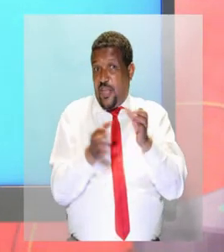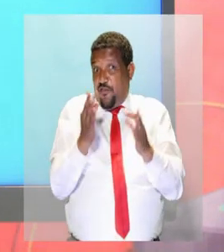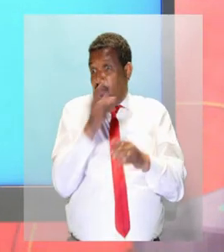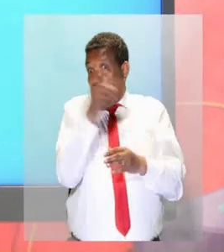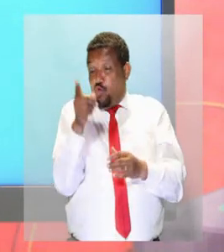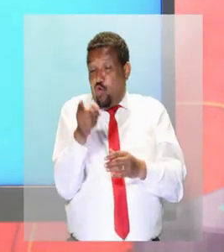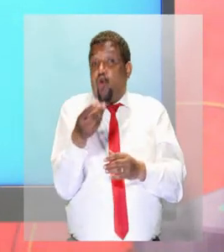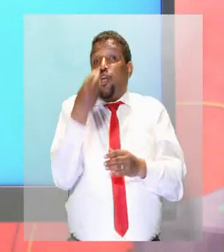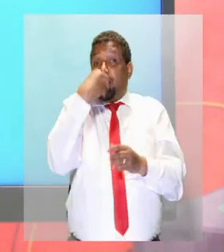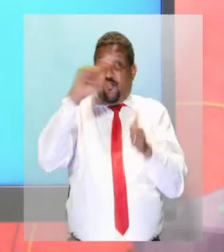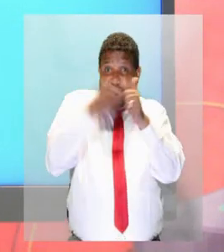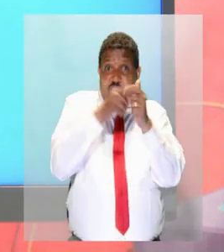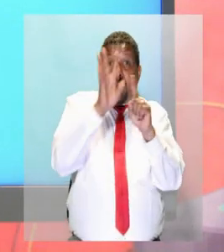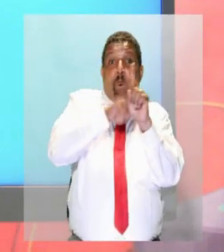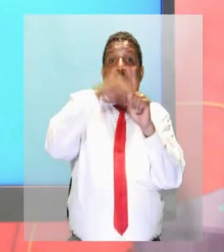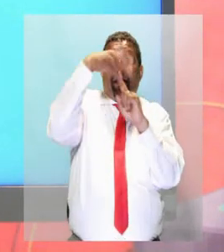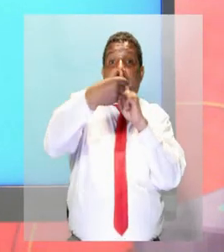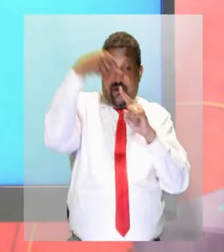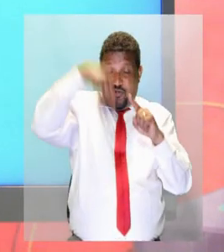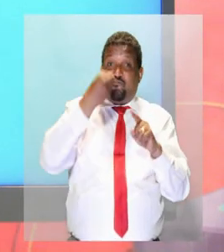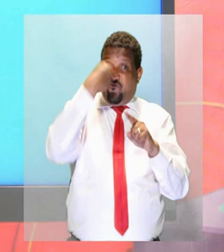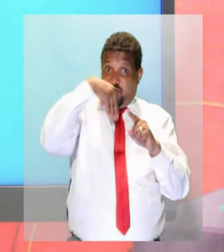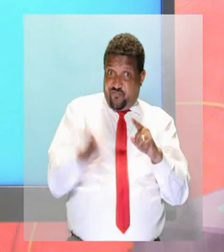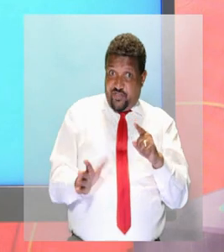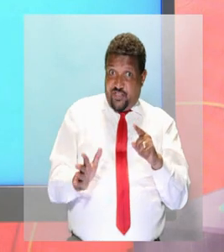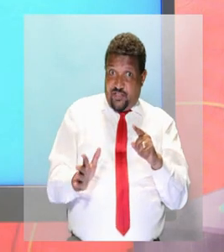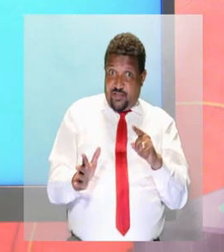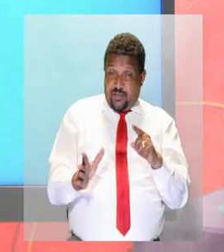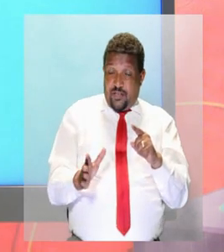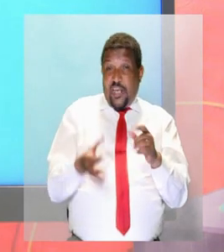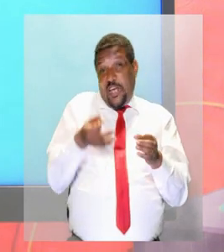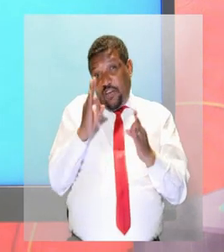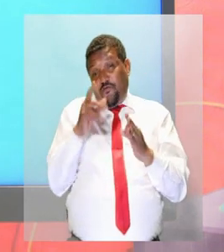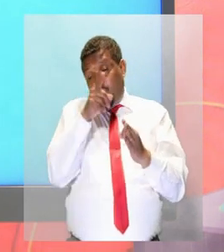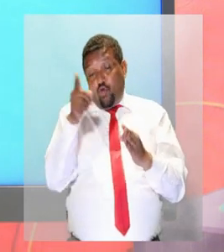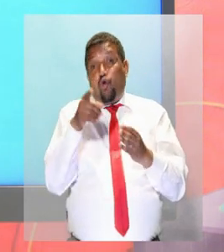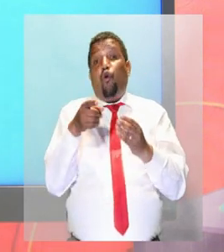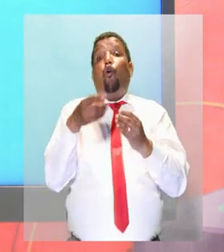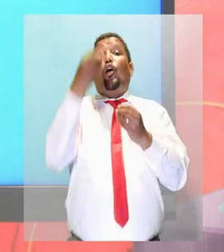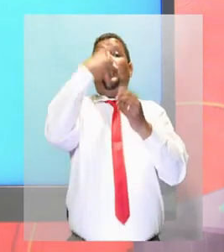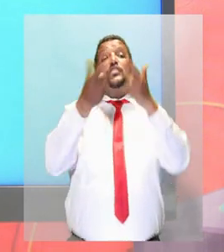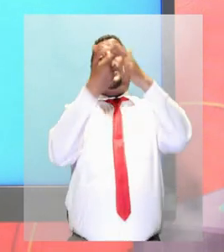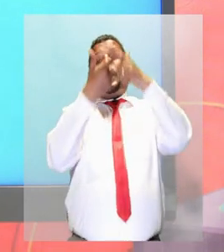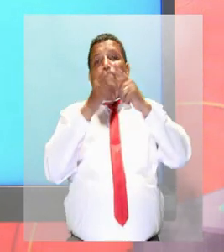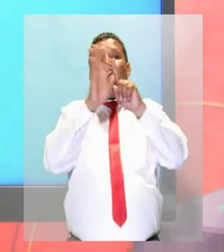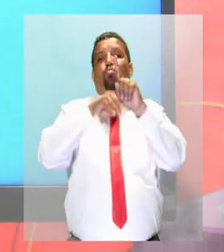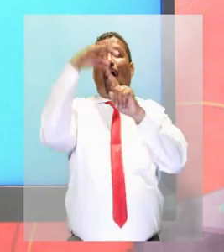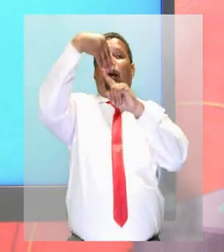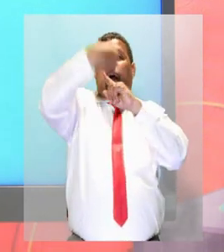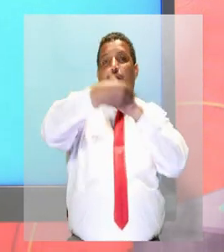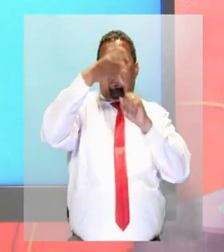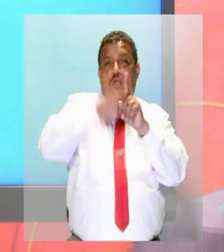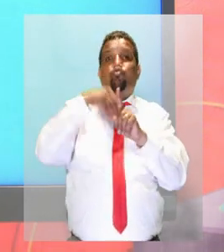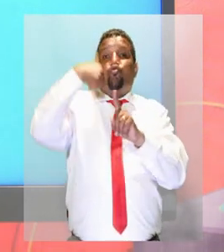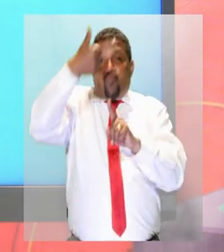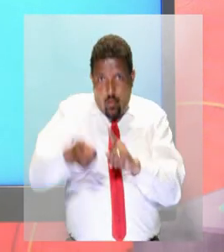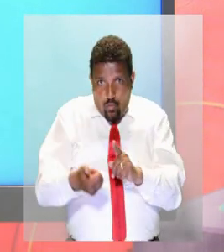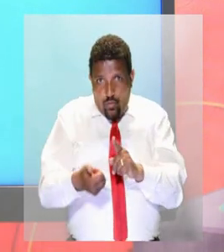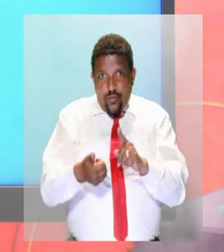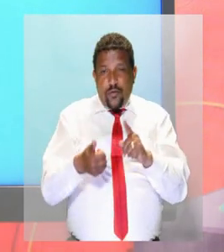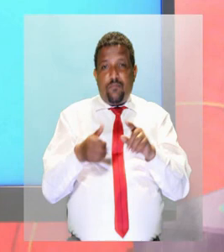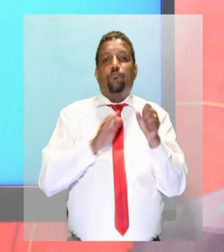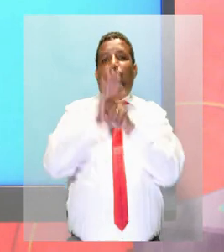you eat the first banana today and if you eat the second banana tomorrow, there is enough time